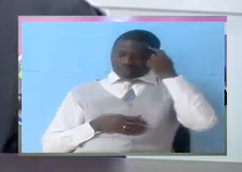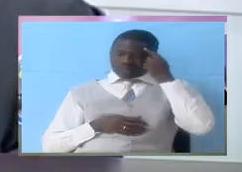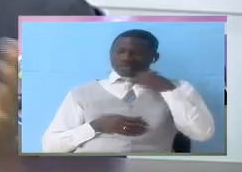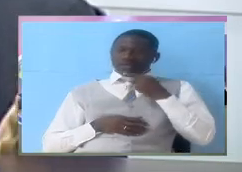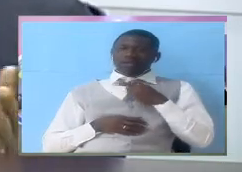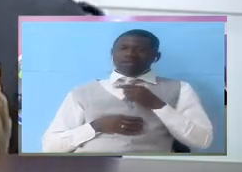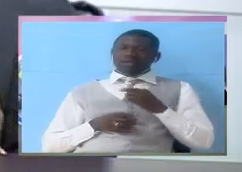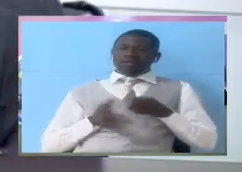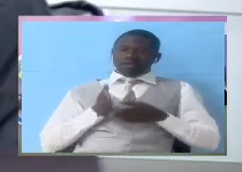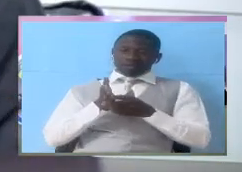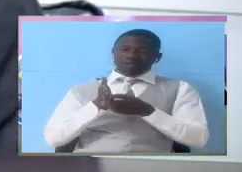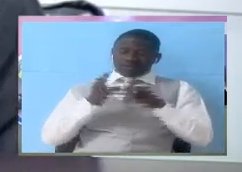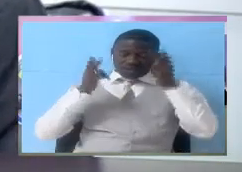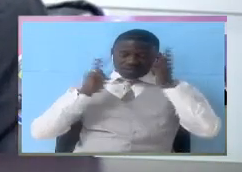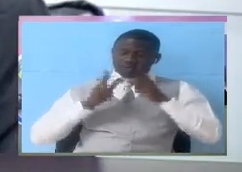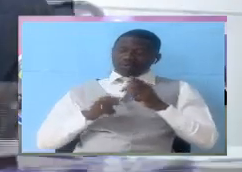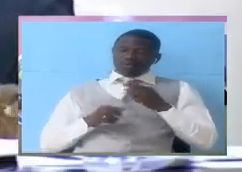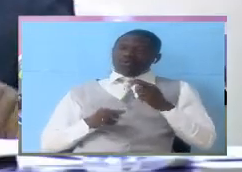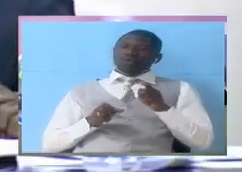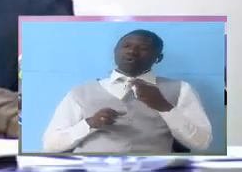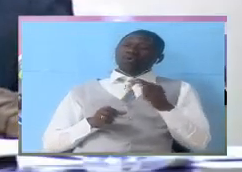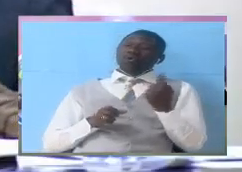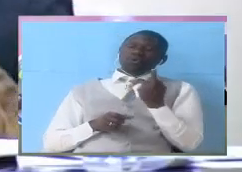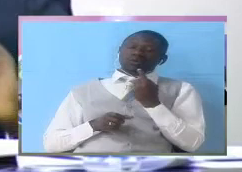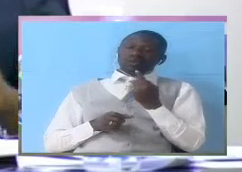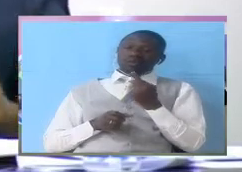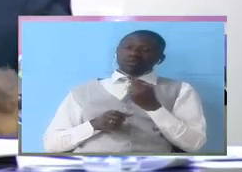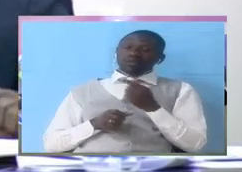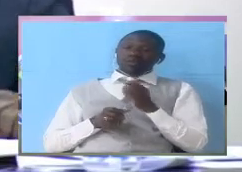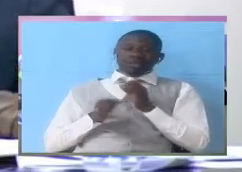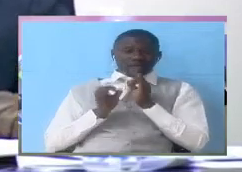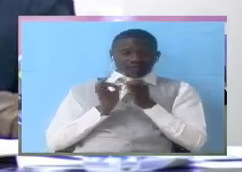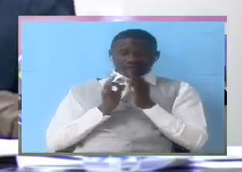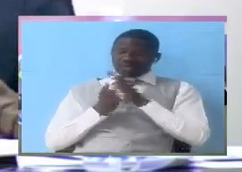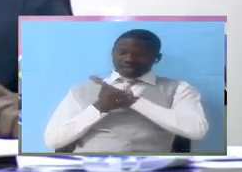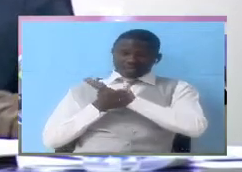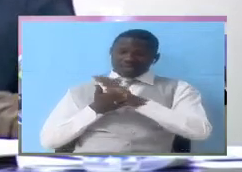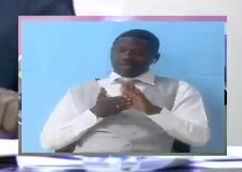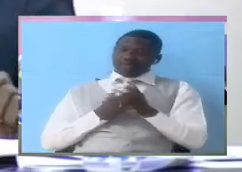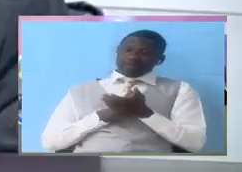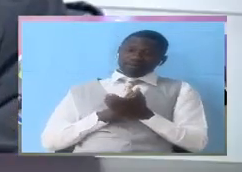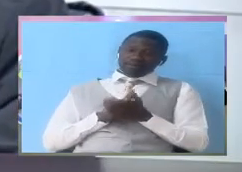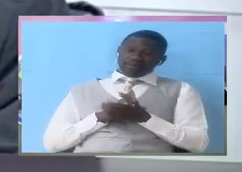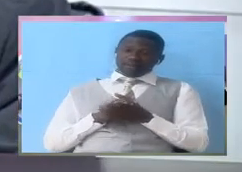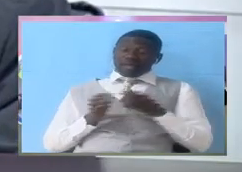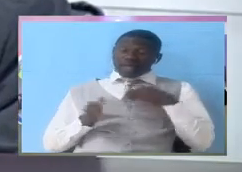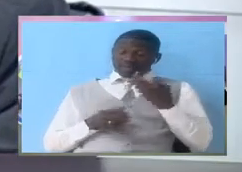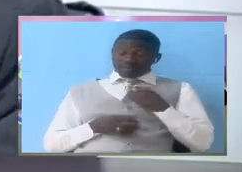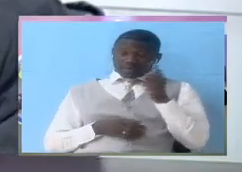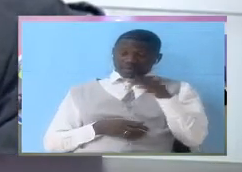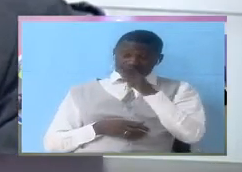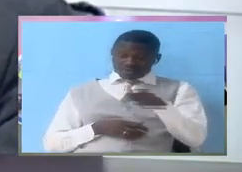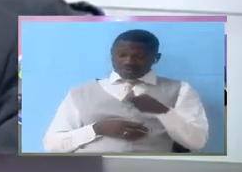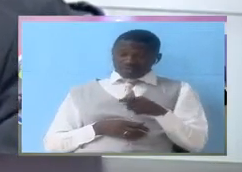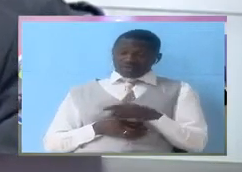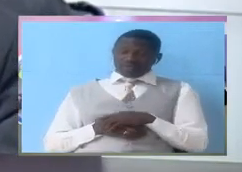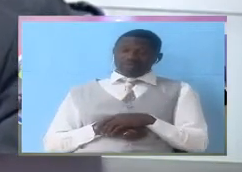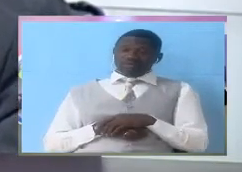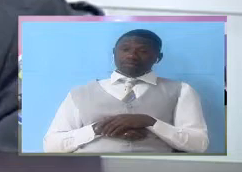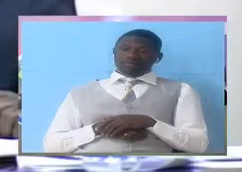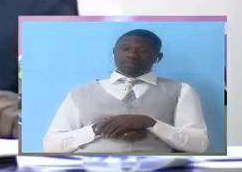rek ne lead council da don gëna fideli rek ci limay wax. No, I withdraw my statement. Yes, you are wrong. Fekke dama joom nak ma wedi with all due respect.